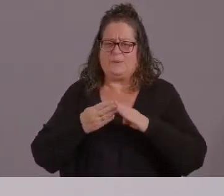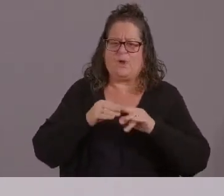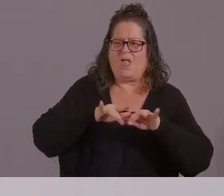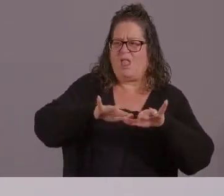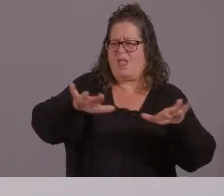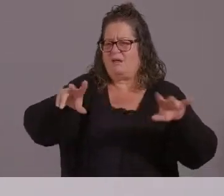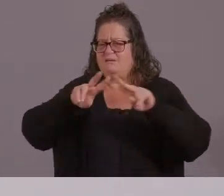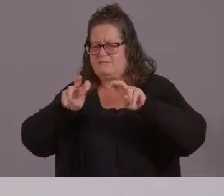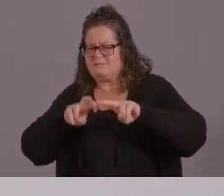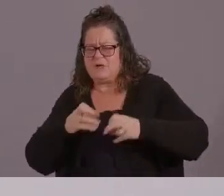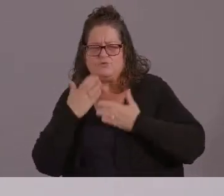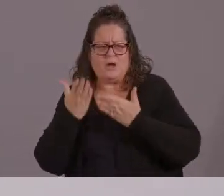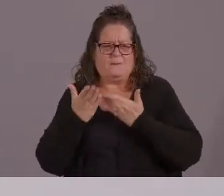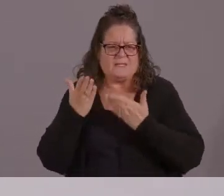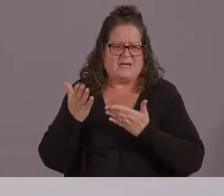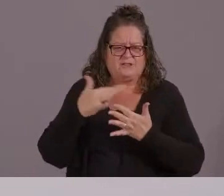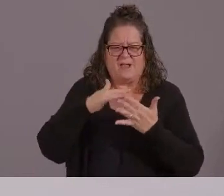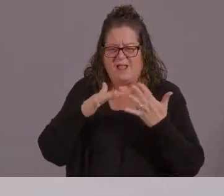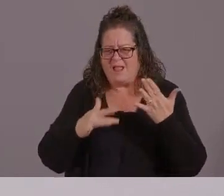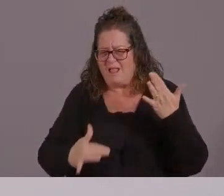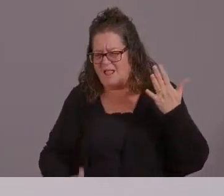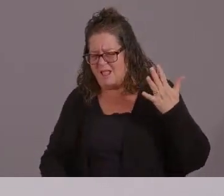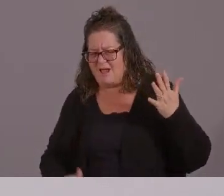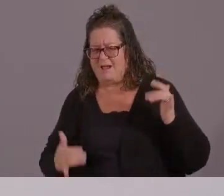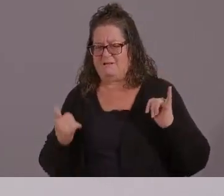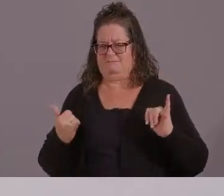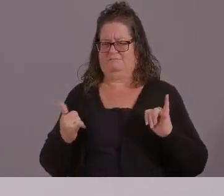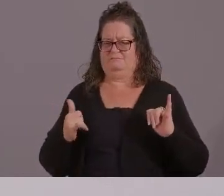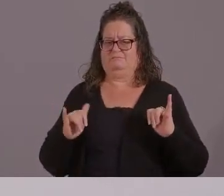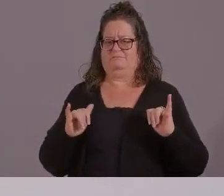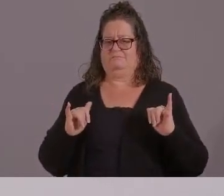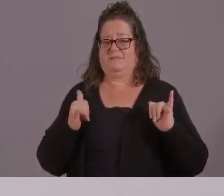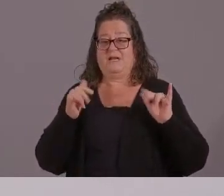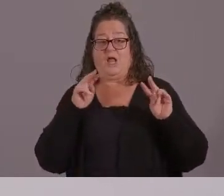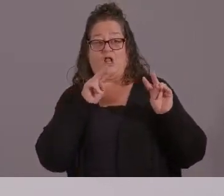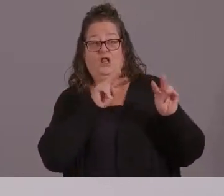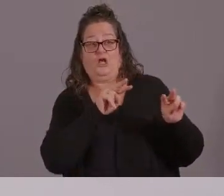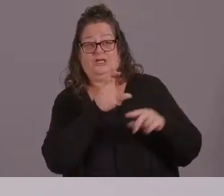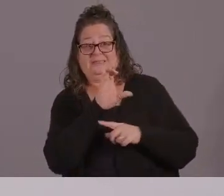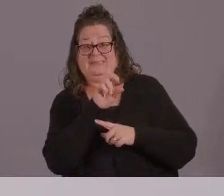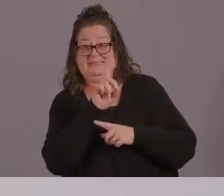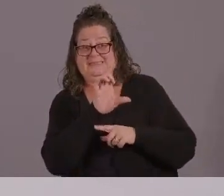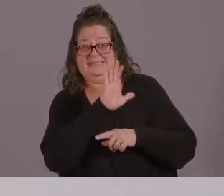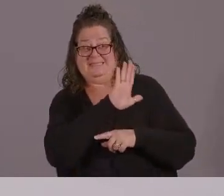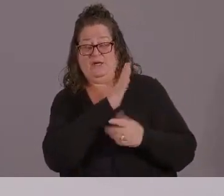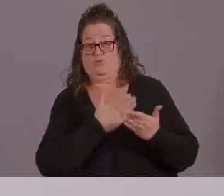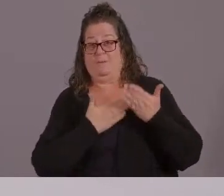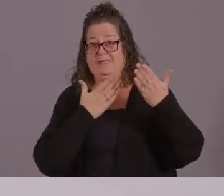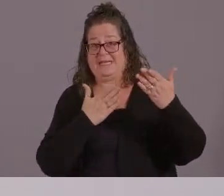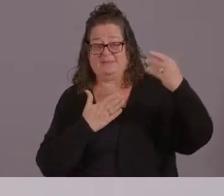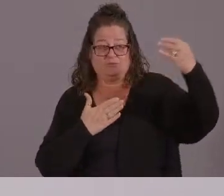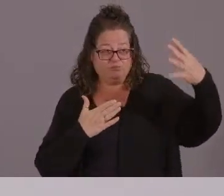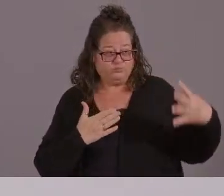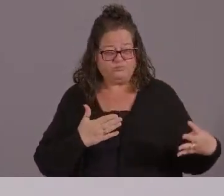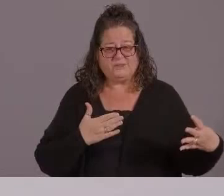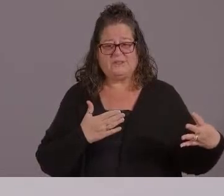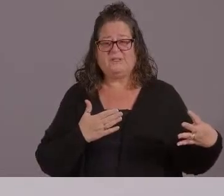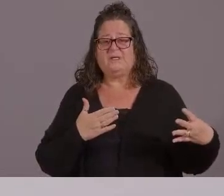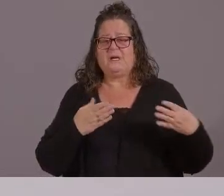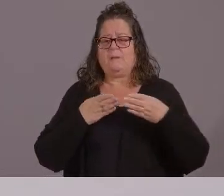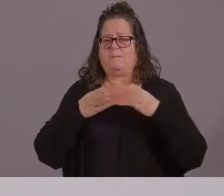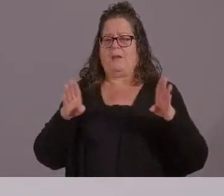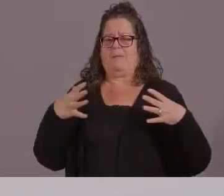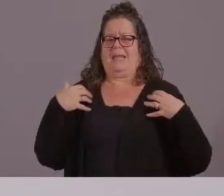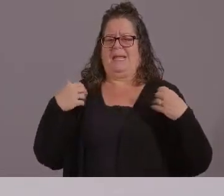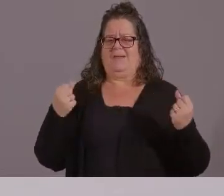and what, you know, what the CDC recommendations are. Public health historically has provided